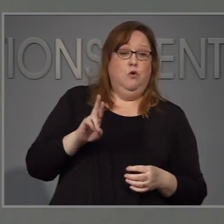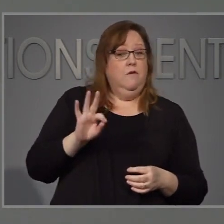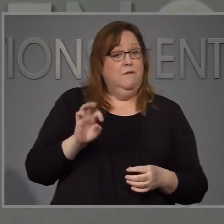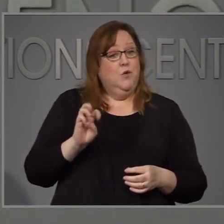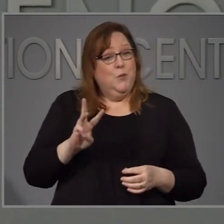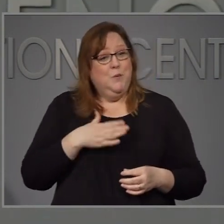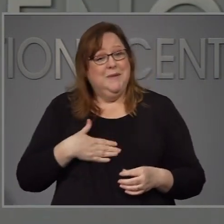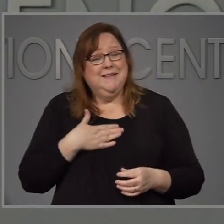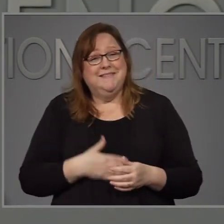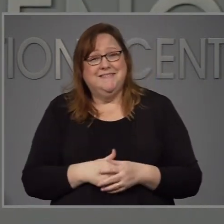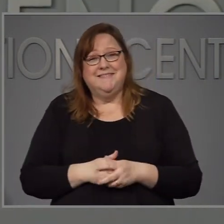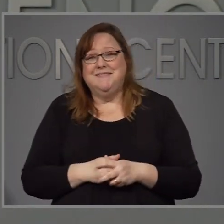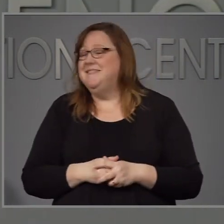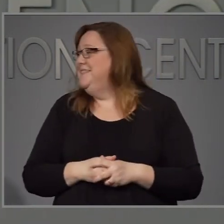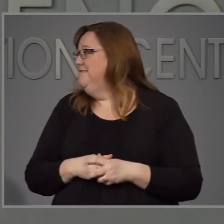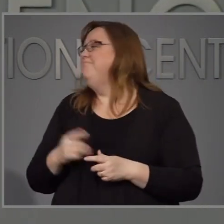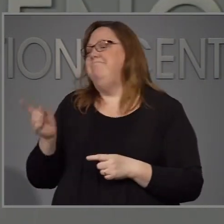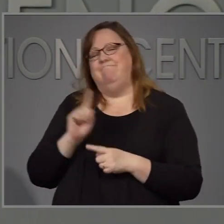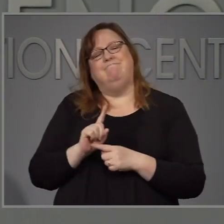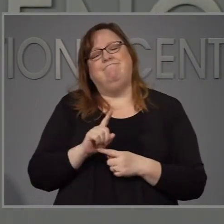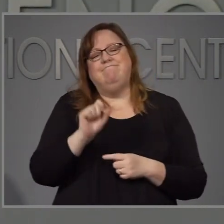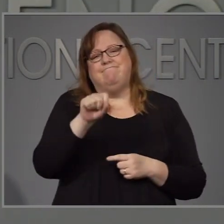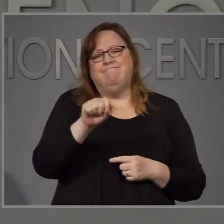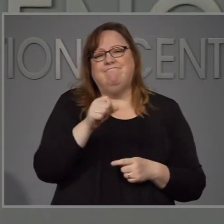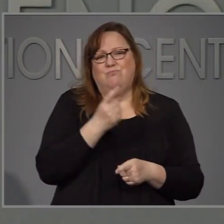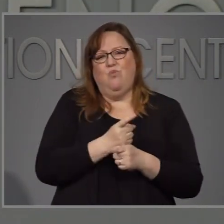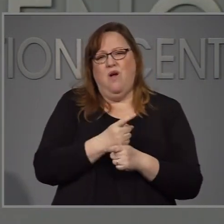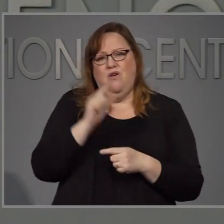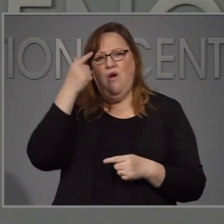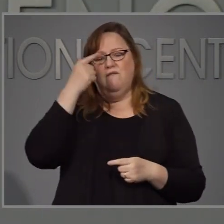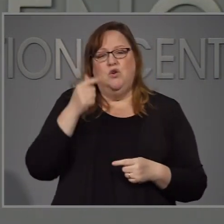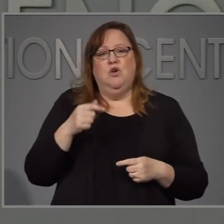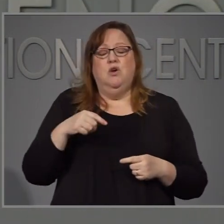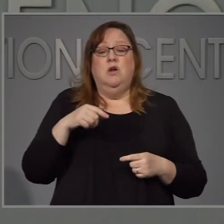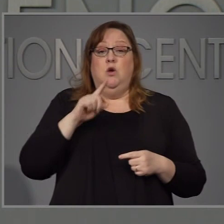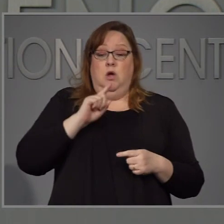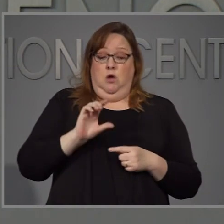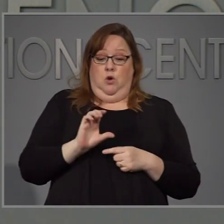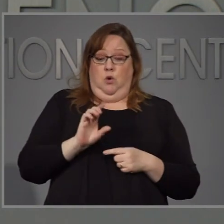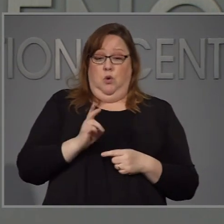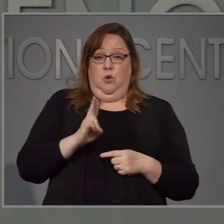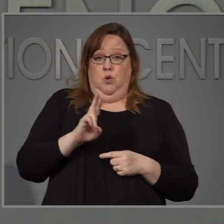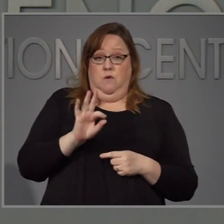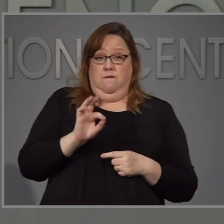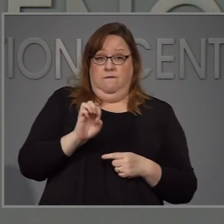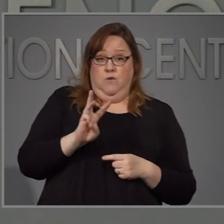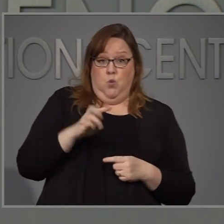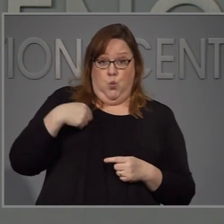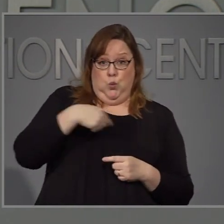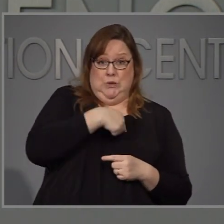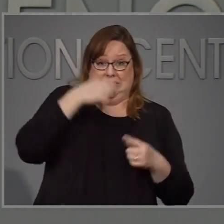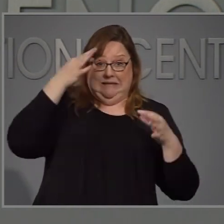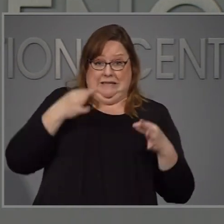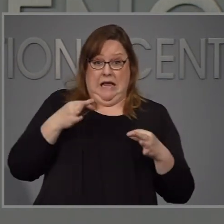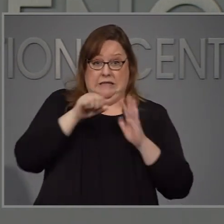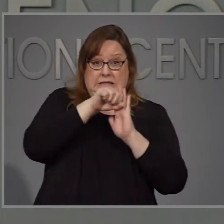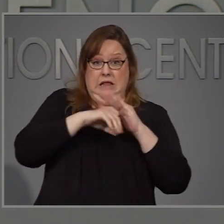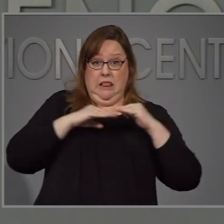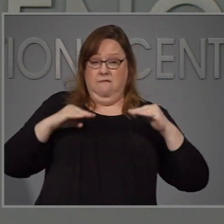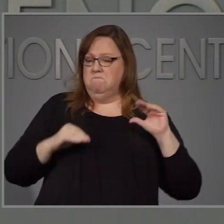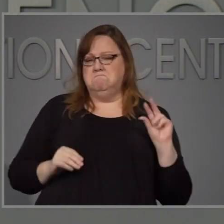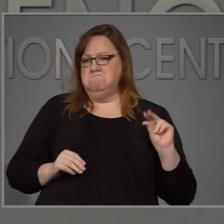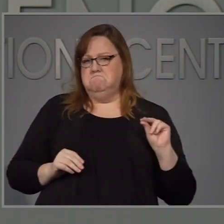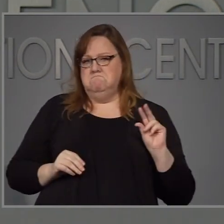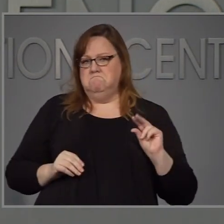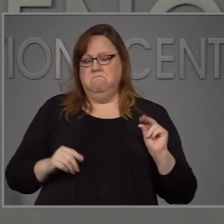I think you hit it right on the nose, Governor. Those decisions are being left to those individual cities, and so what I would encourage all